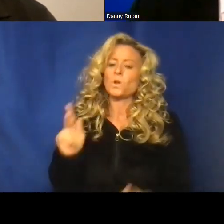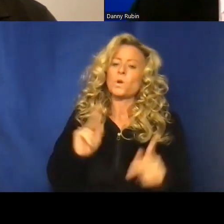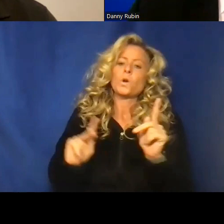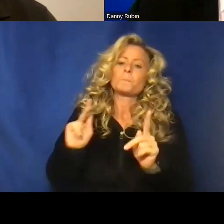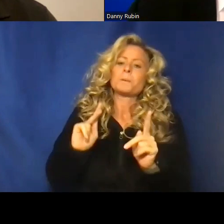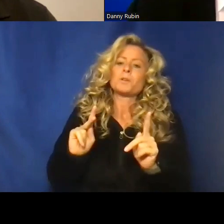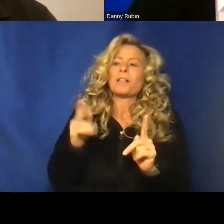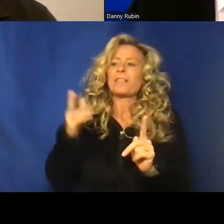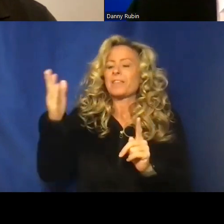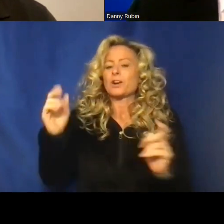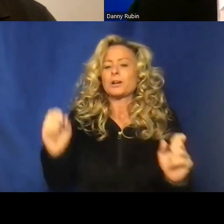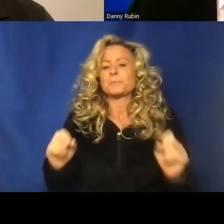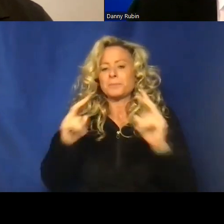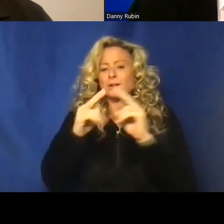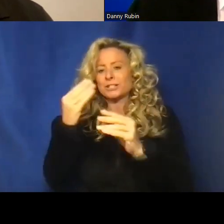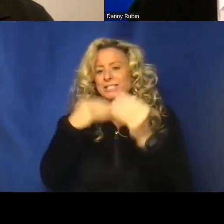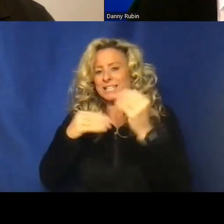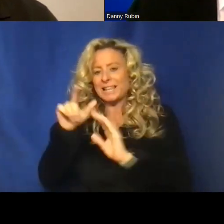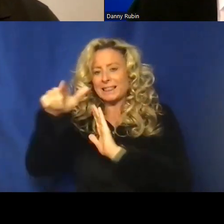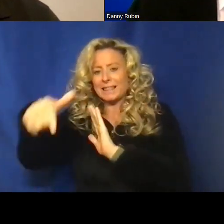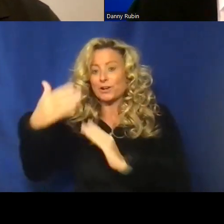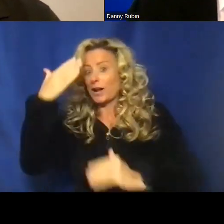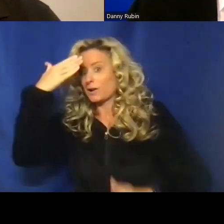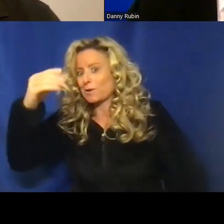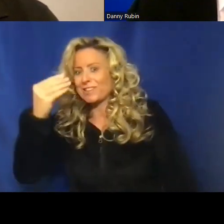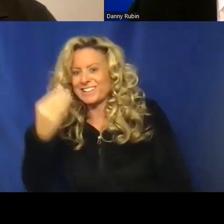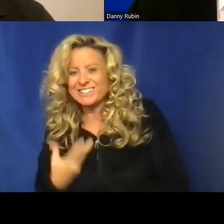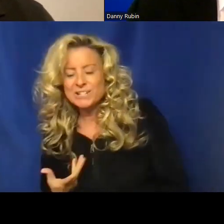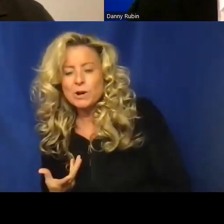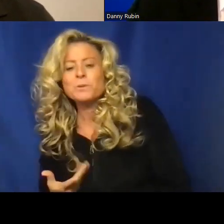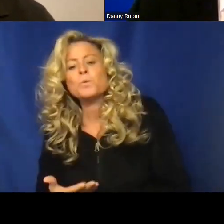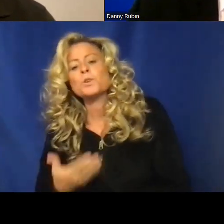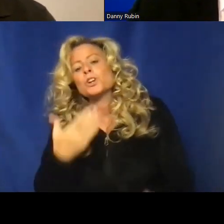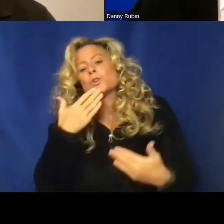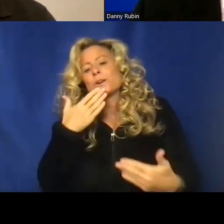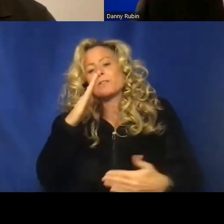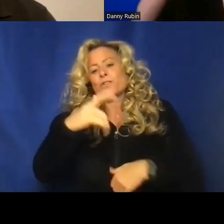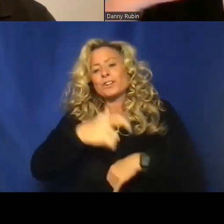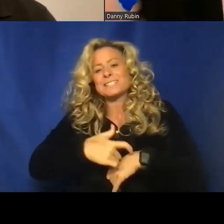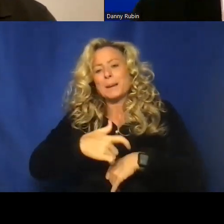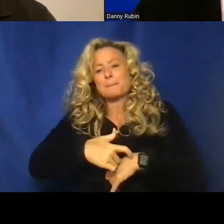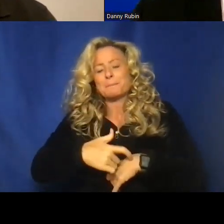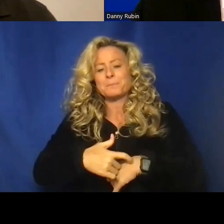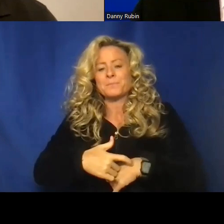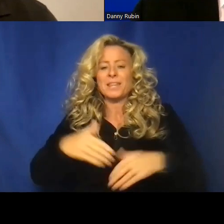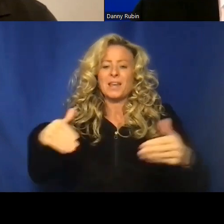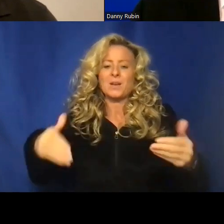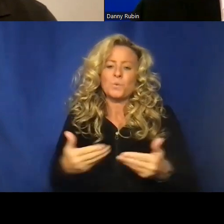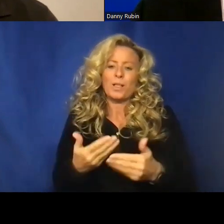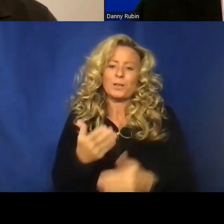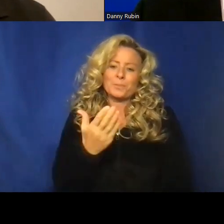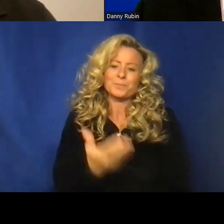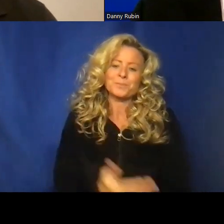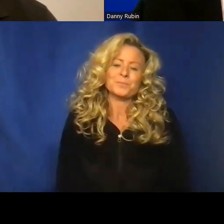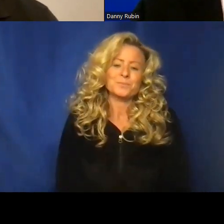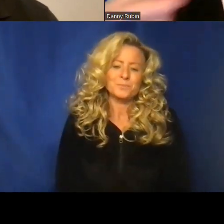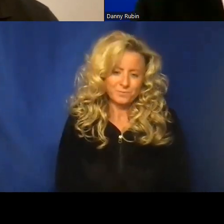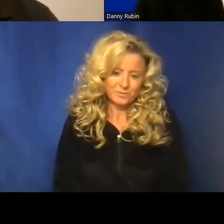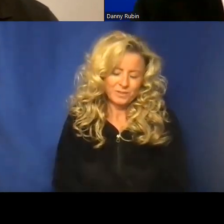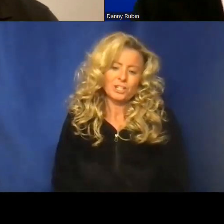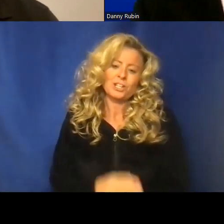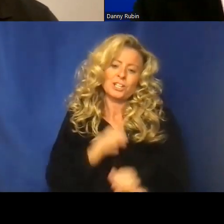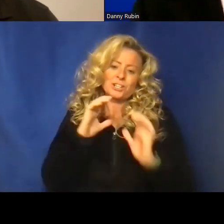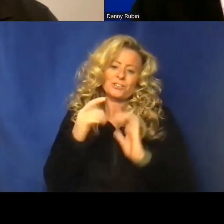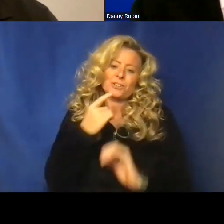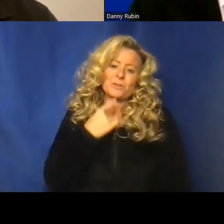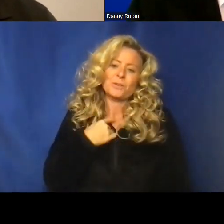dinner later. I don't know. He can tell us, but we're grateful for his time. And so I want to welcome Paul in to the conversation. And Paul,